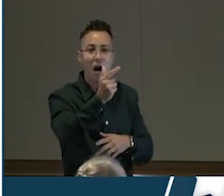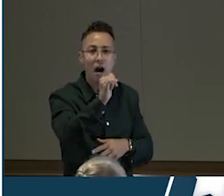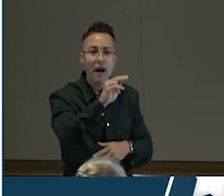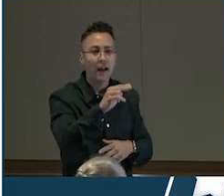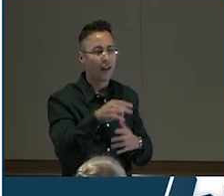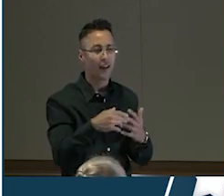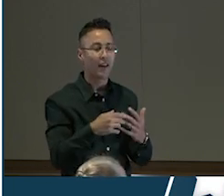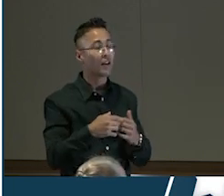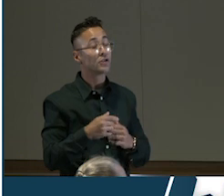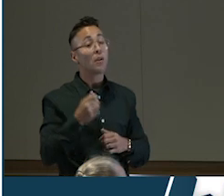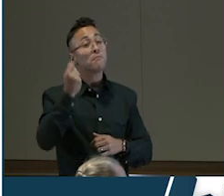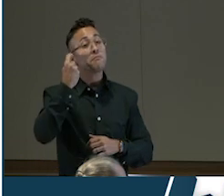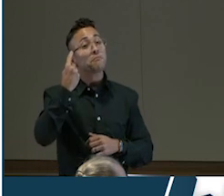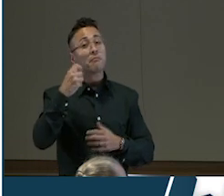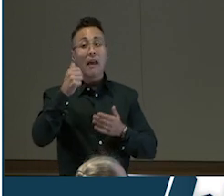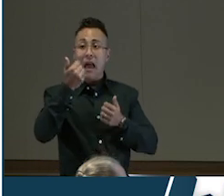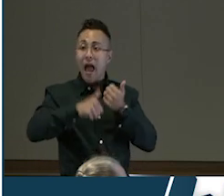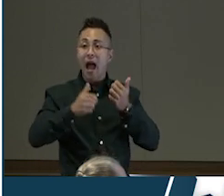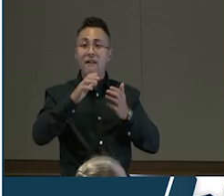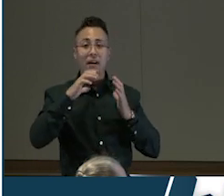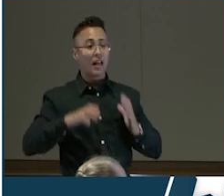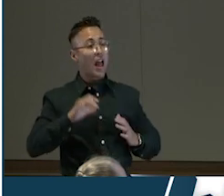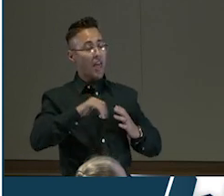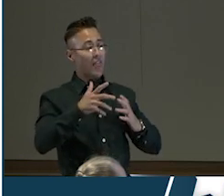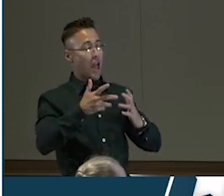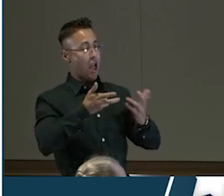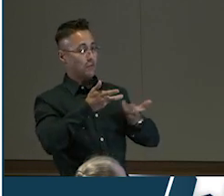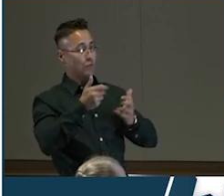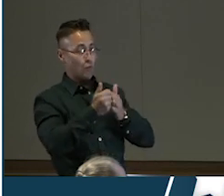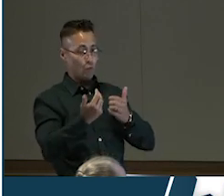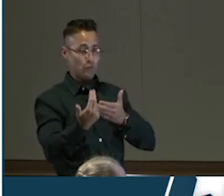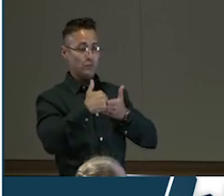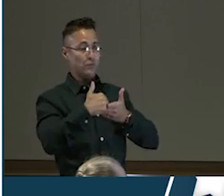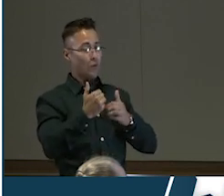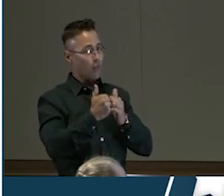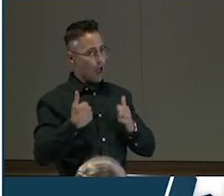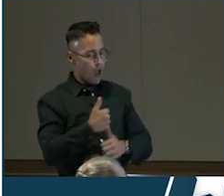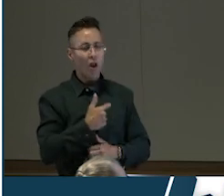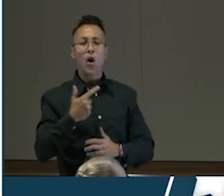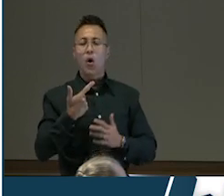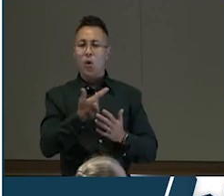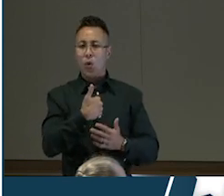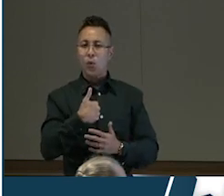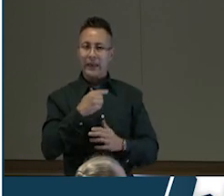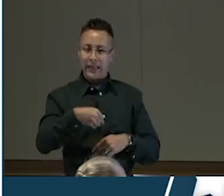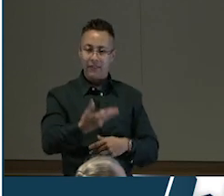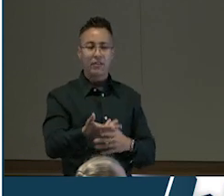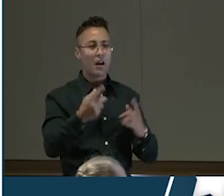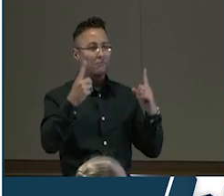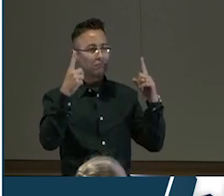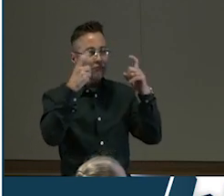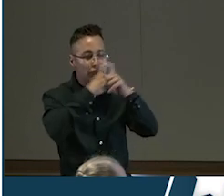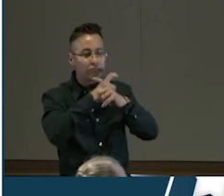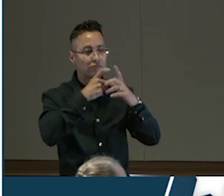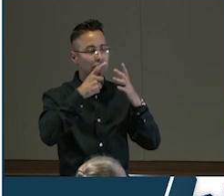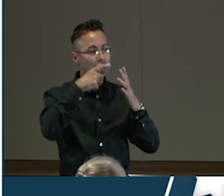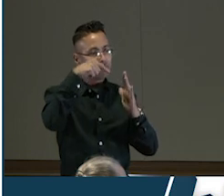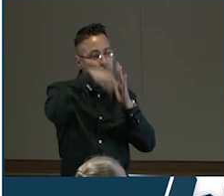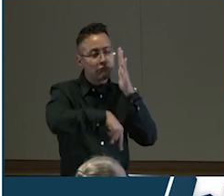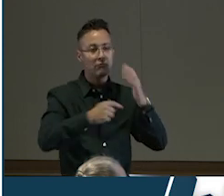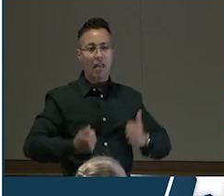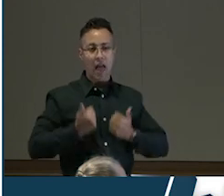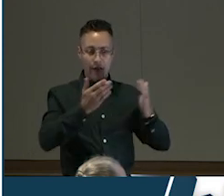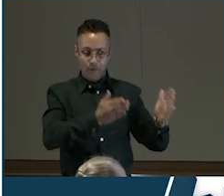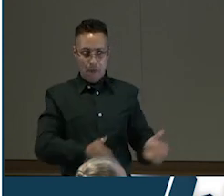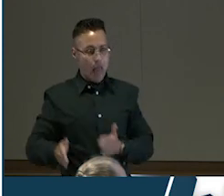that works with us, we provide a comprehensive life plan that they can basically just fill in the blanks. But everyone, whether they're working with us or not,